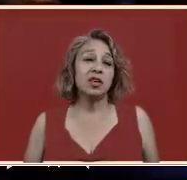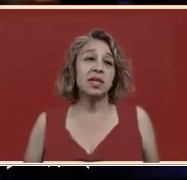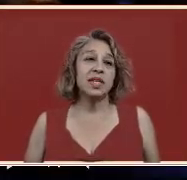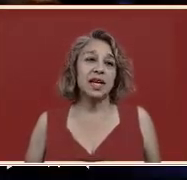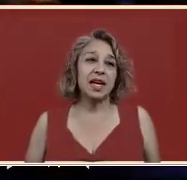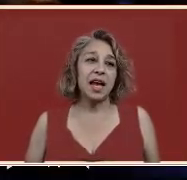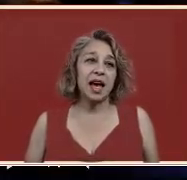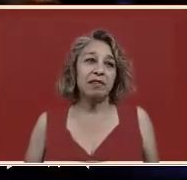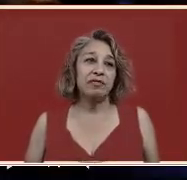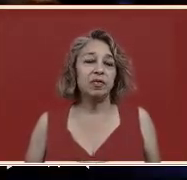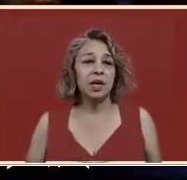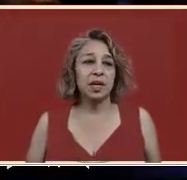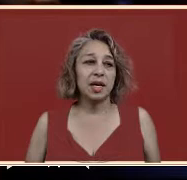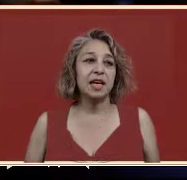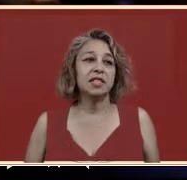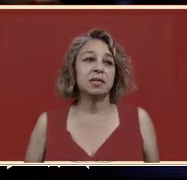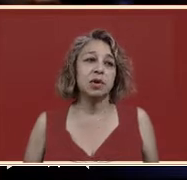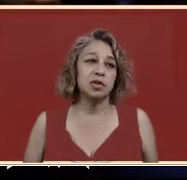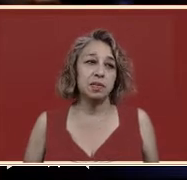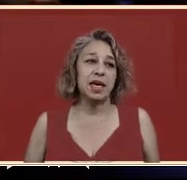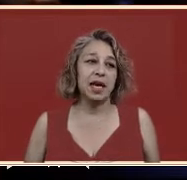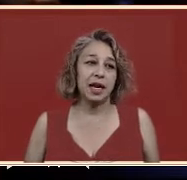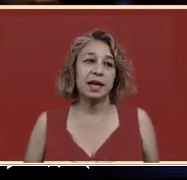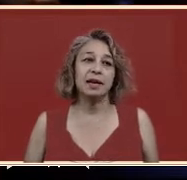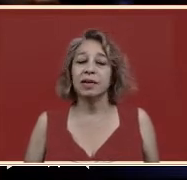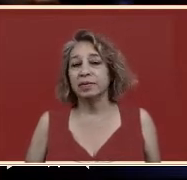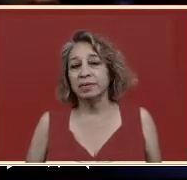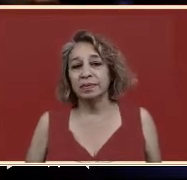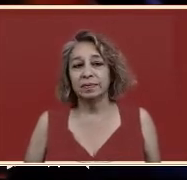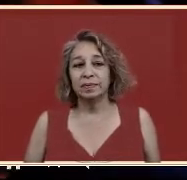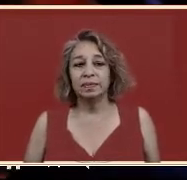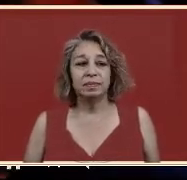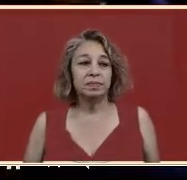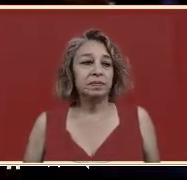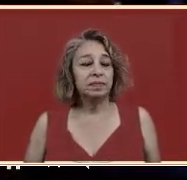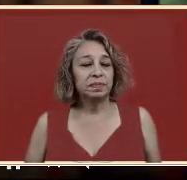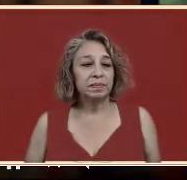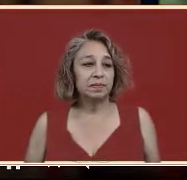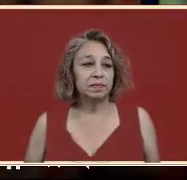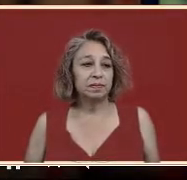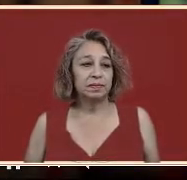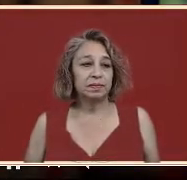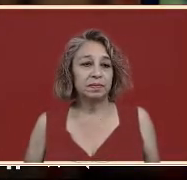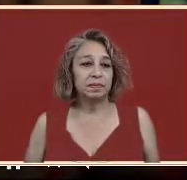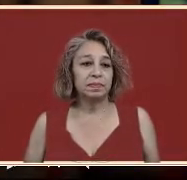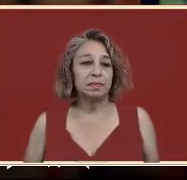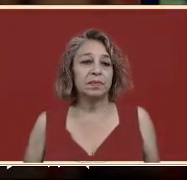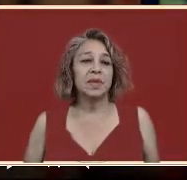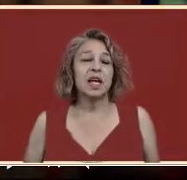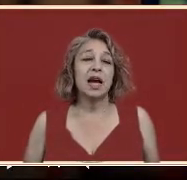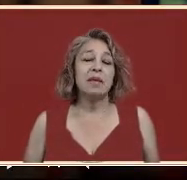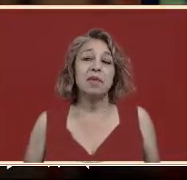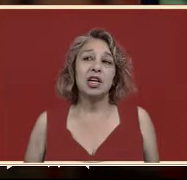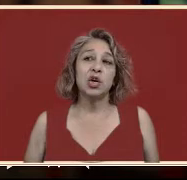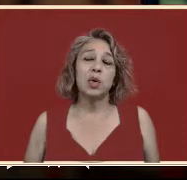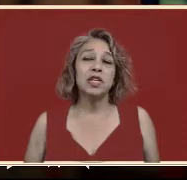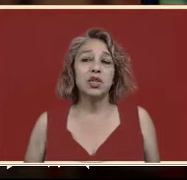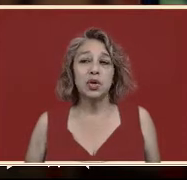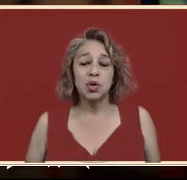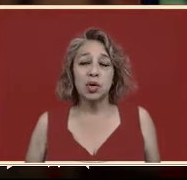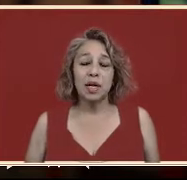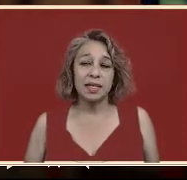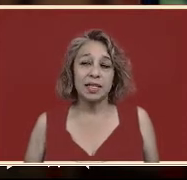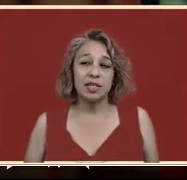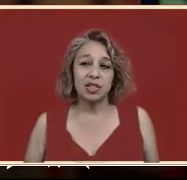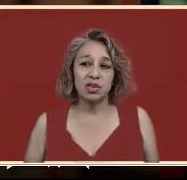actually only taking half of what he is supposed to be getting out of a region I am NOT going to